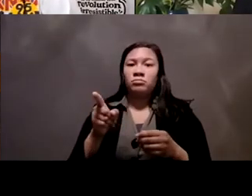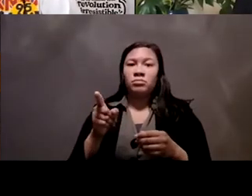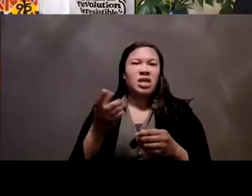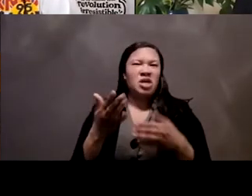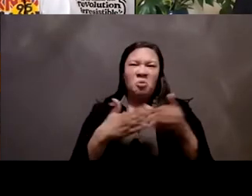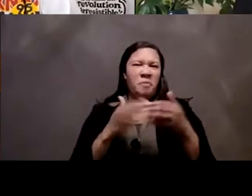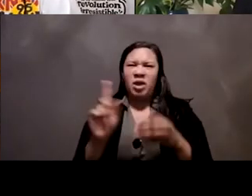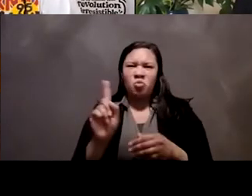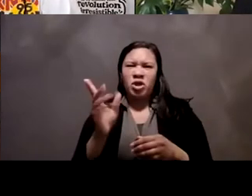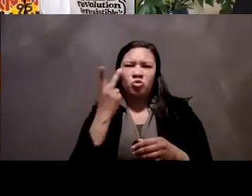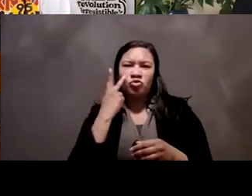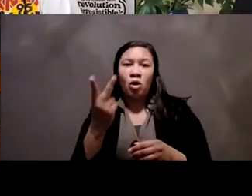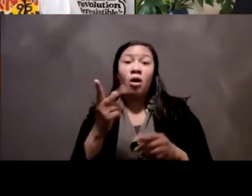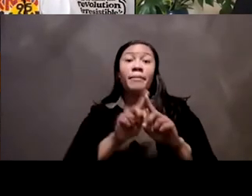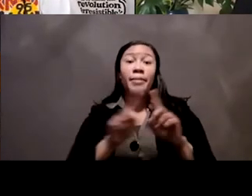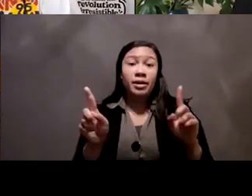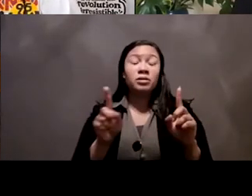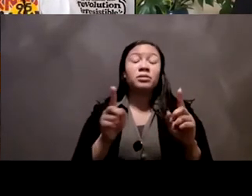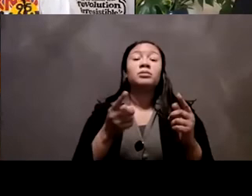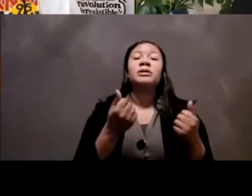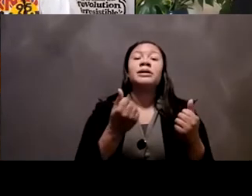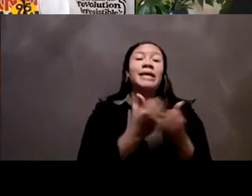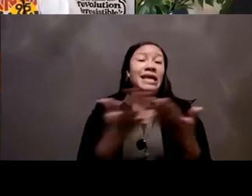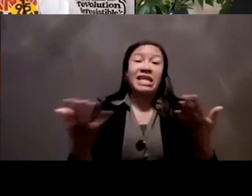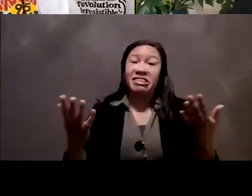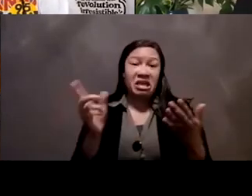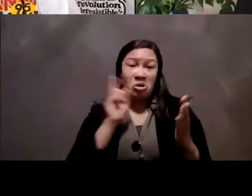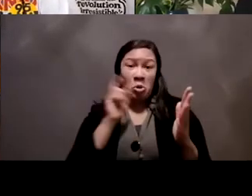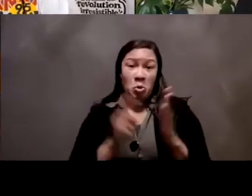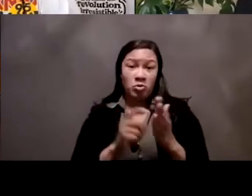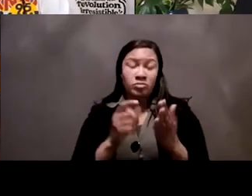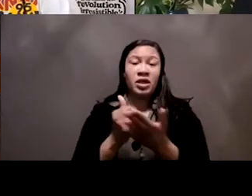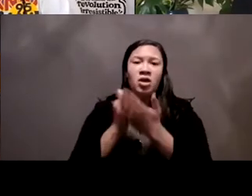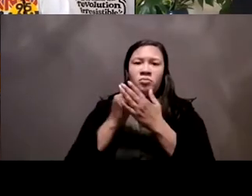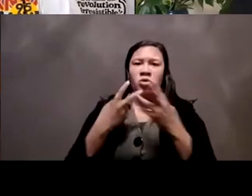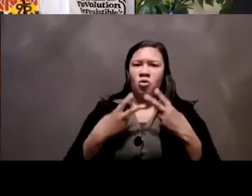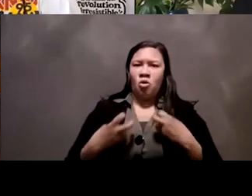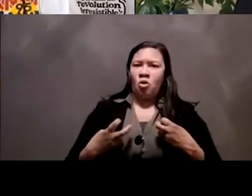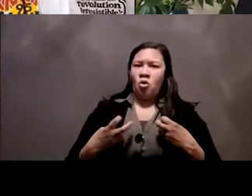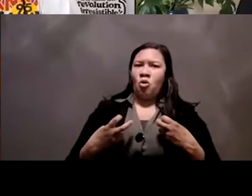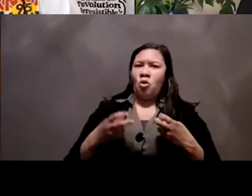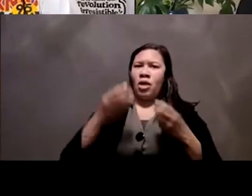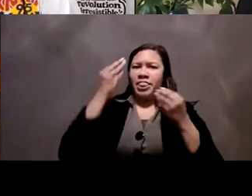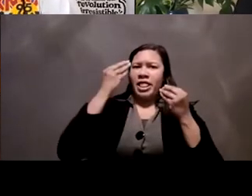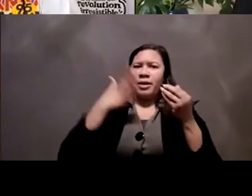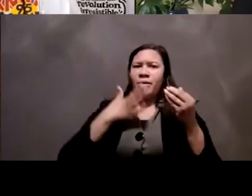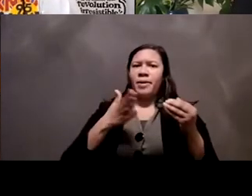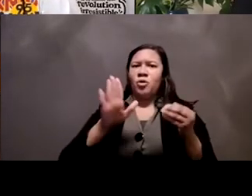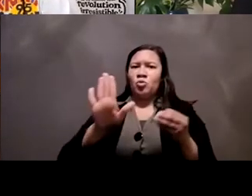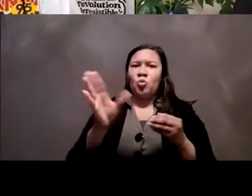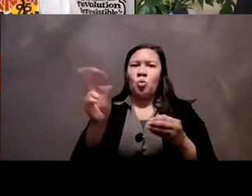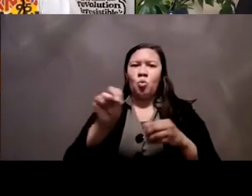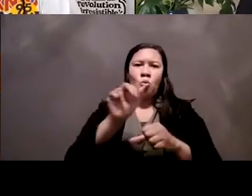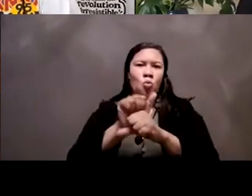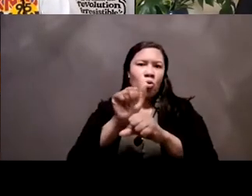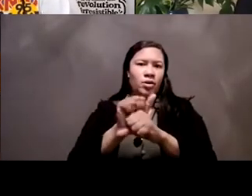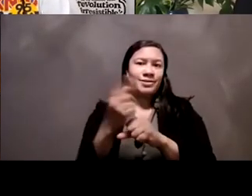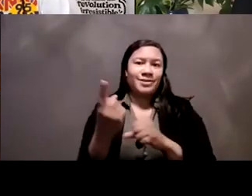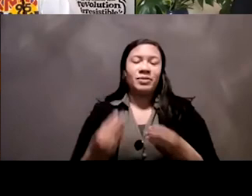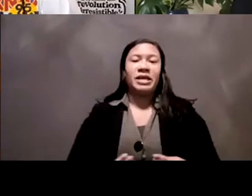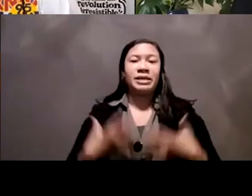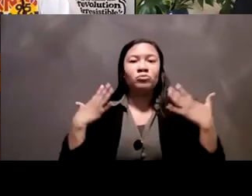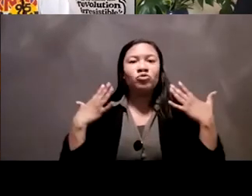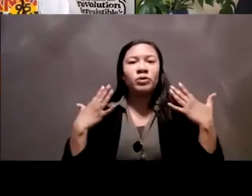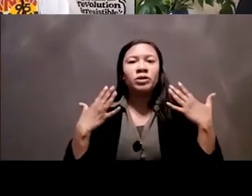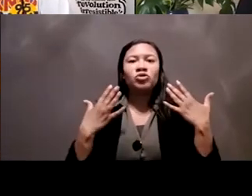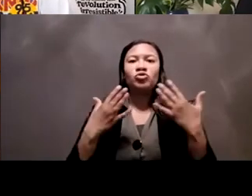them or made them rethink their own work? So just any recent item that's been inspiring or caused us to